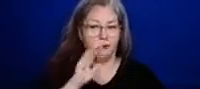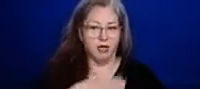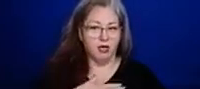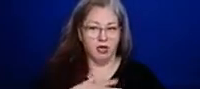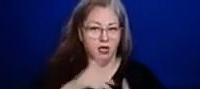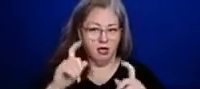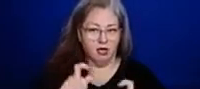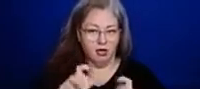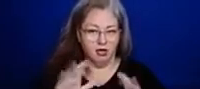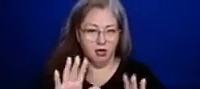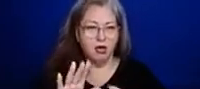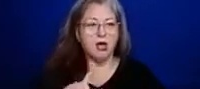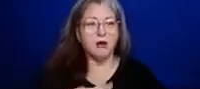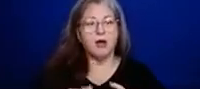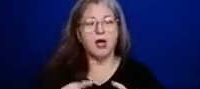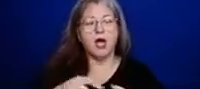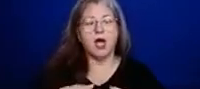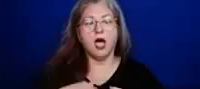of mine, but